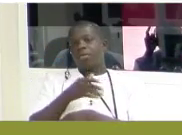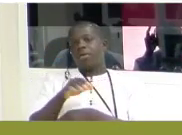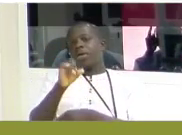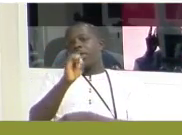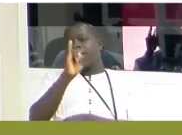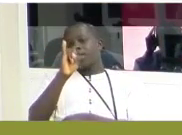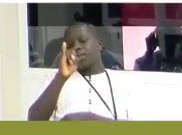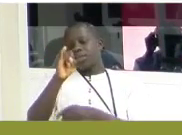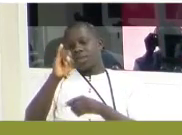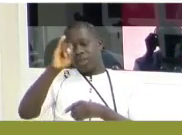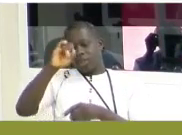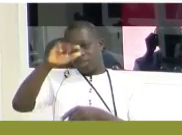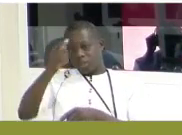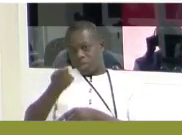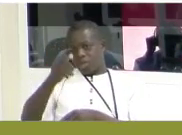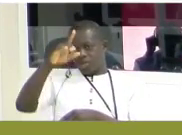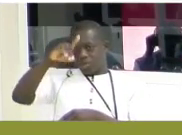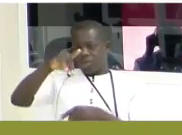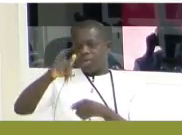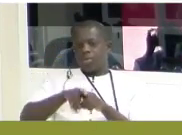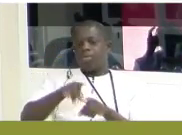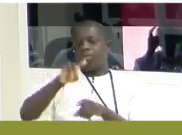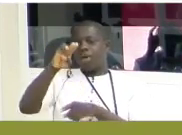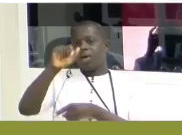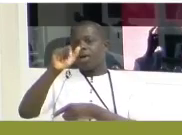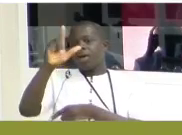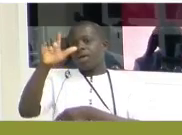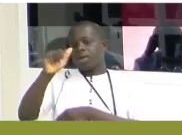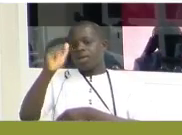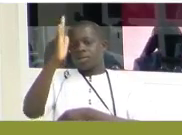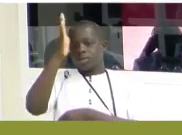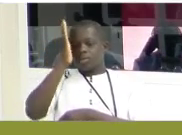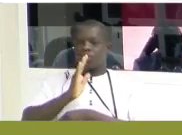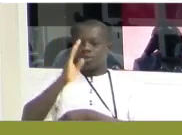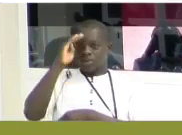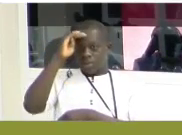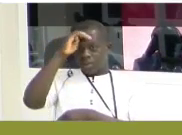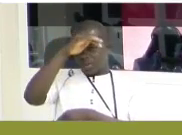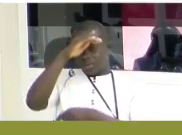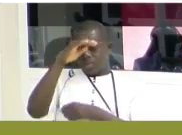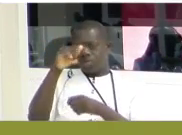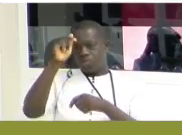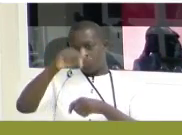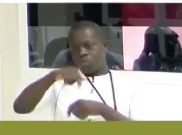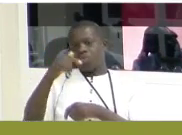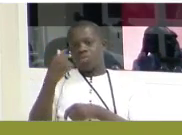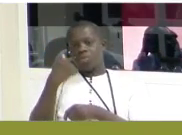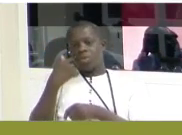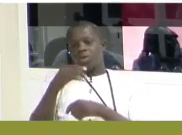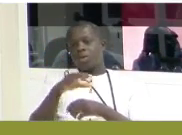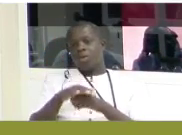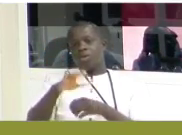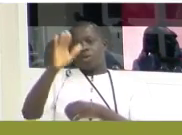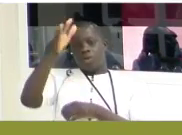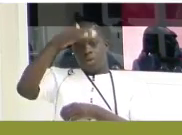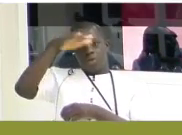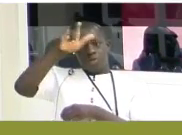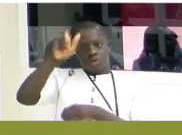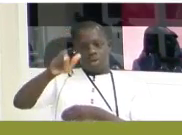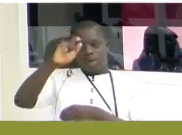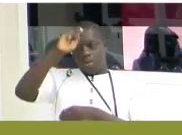Sise from the serious crime. Malamin is today the Commissioner of Police,